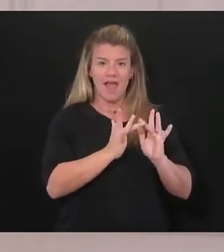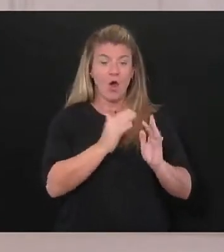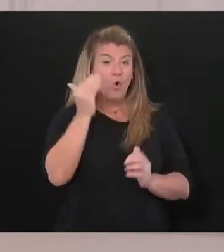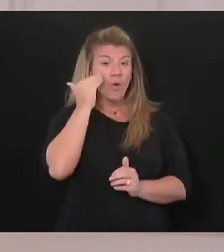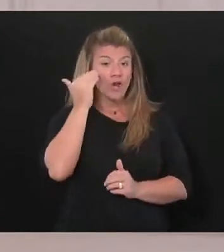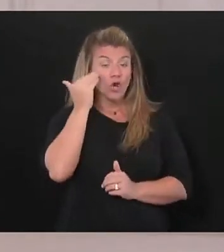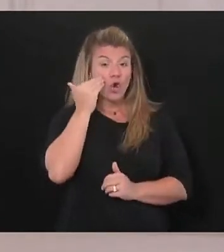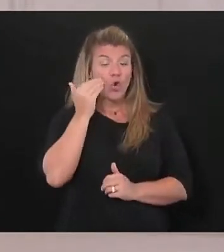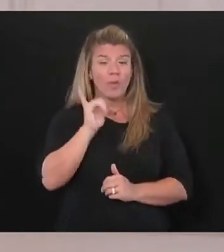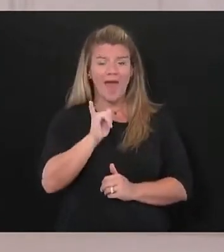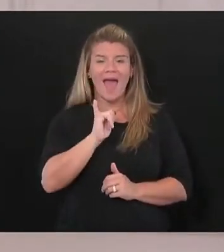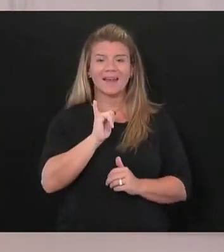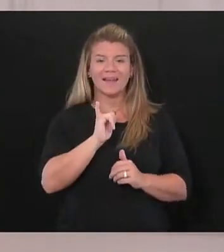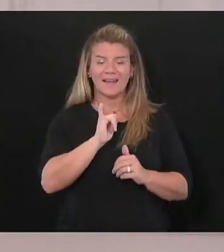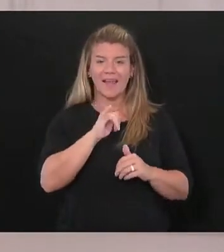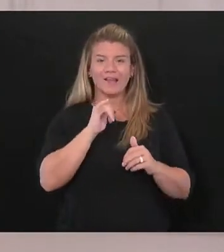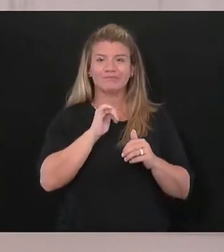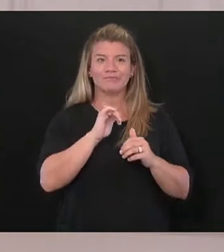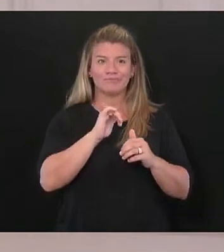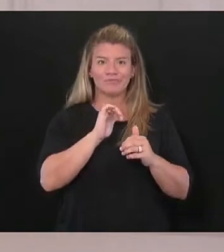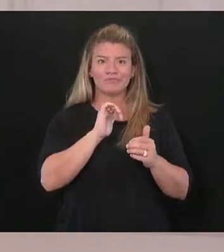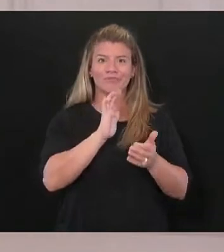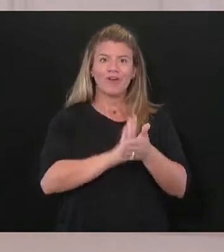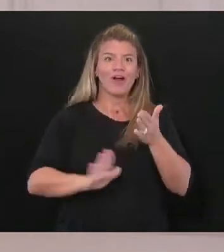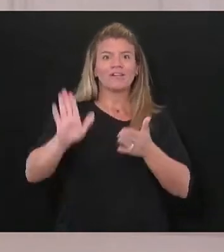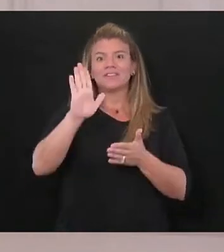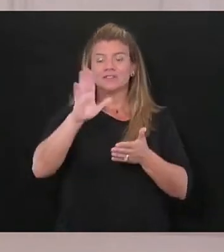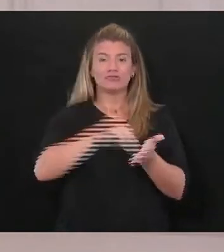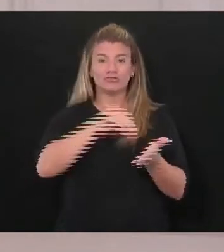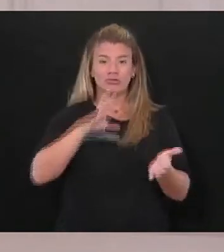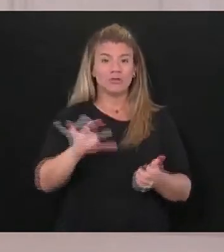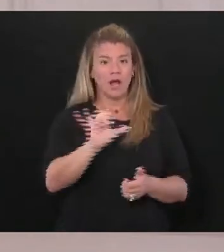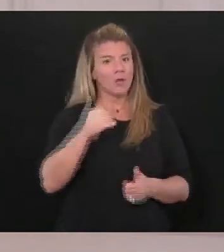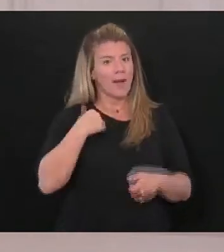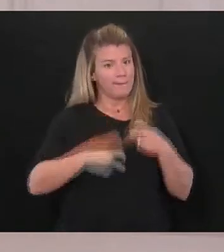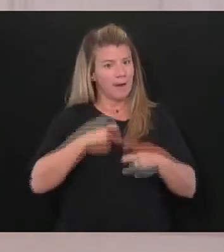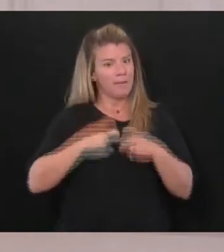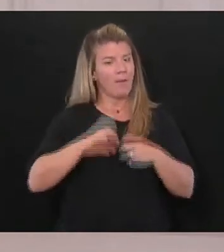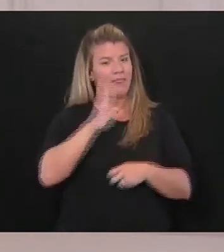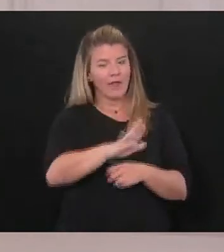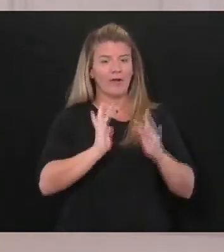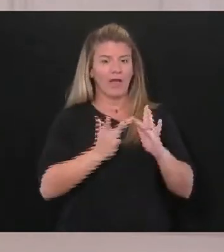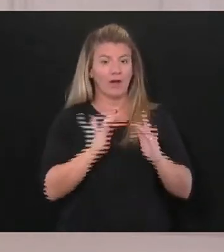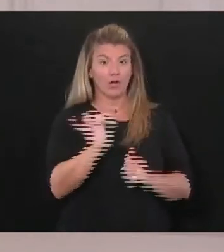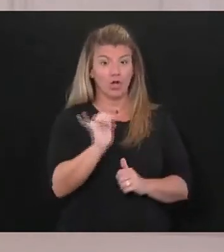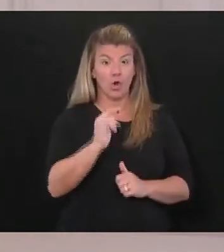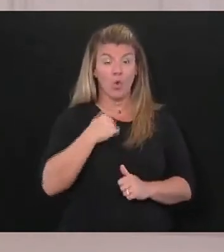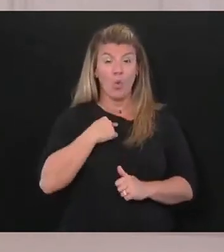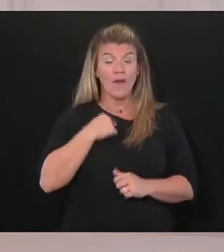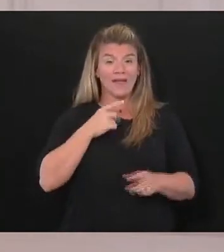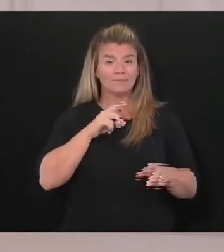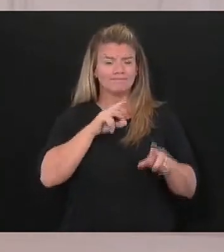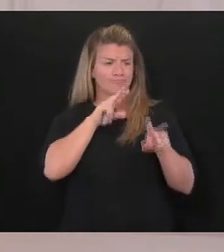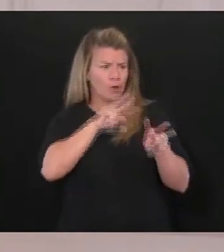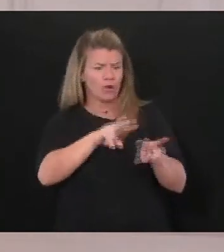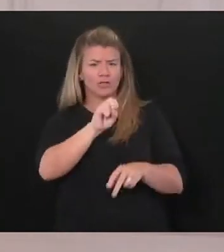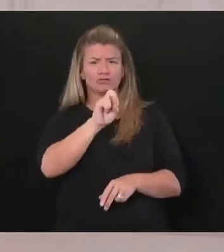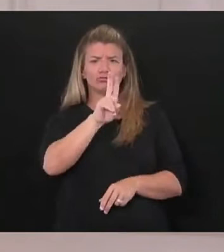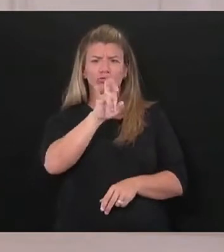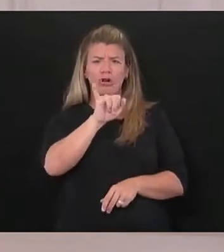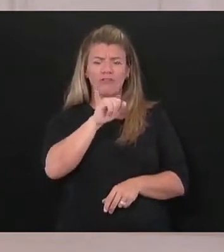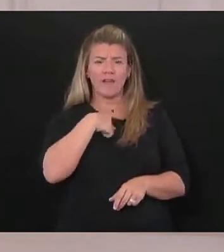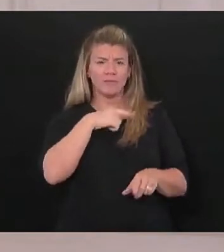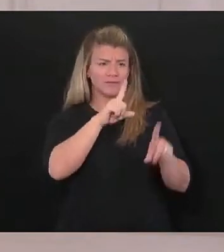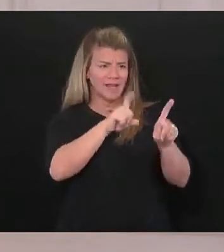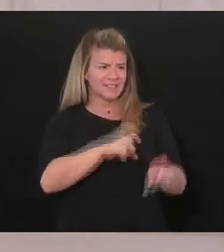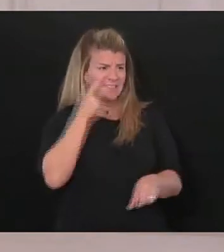facing challenges with accessing high-speed broadband. When we surveyed our college students, we found out that more than a third of them didn't